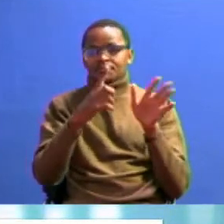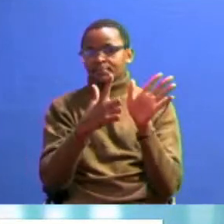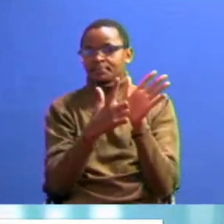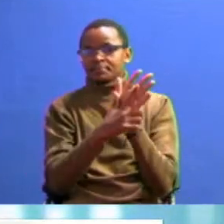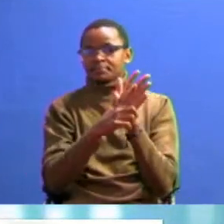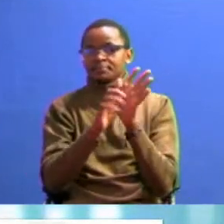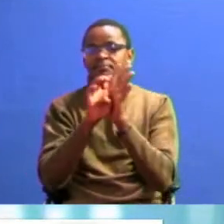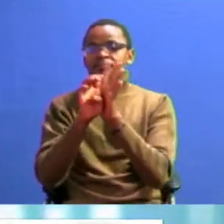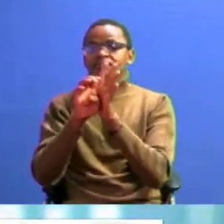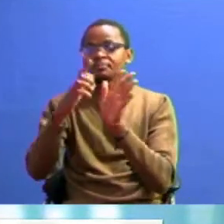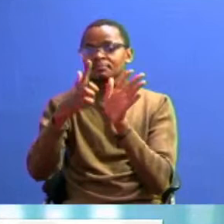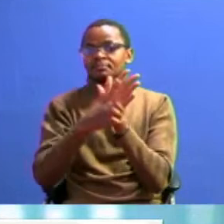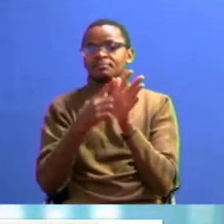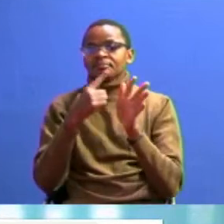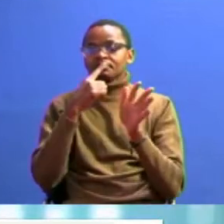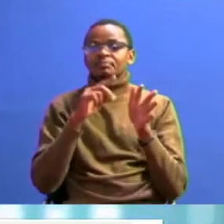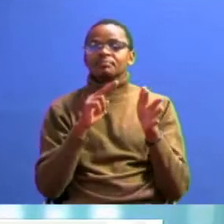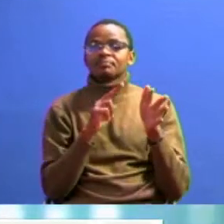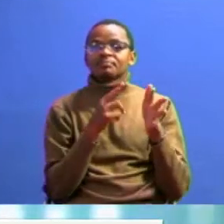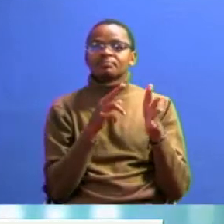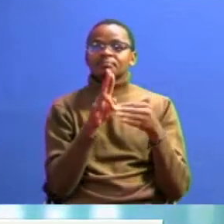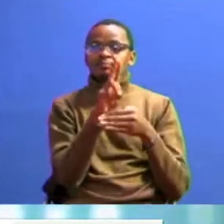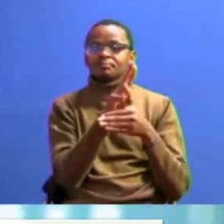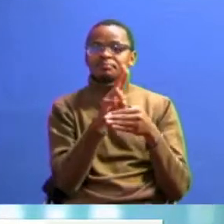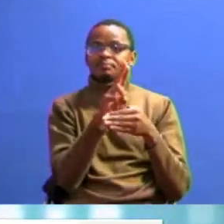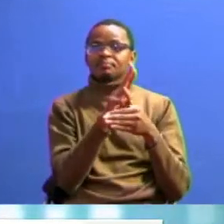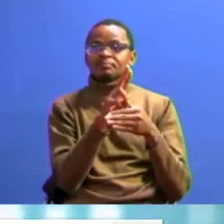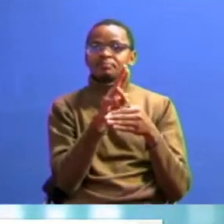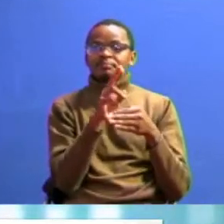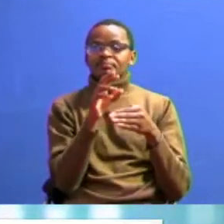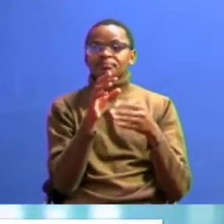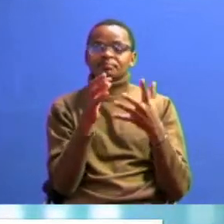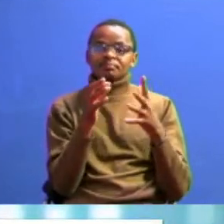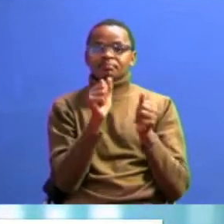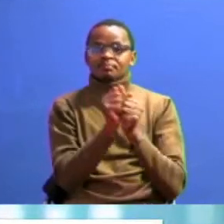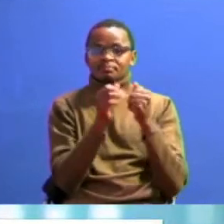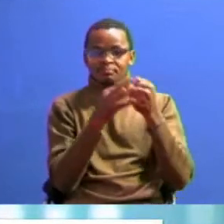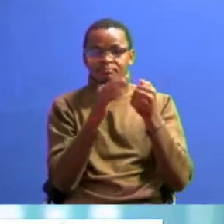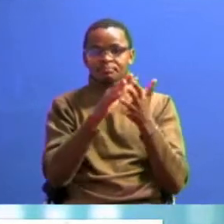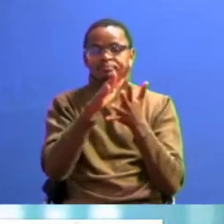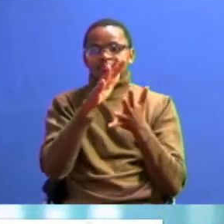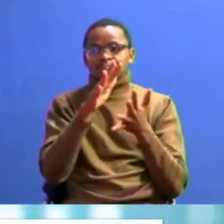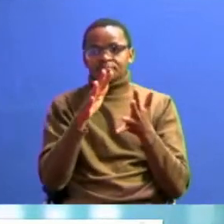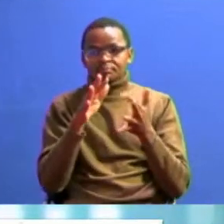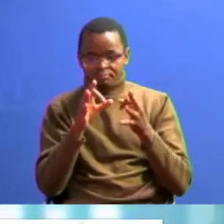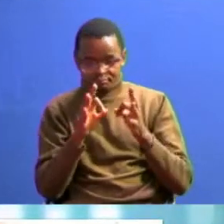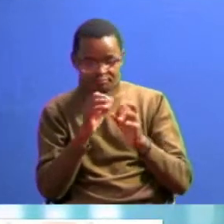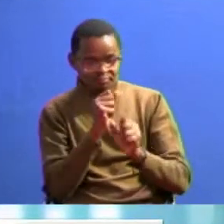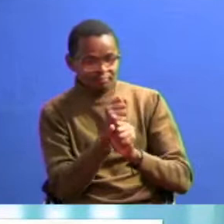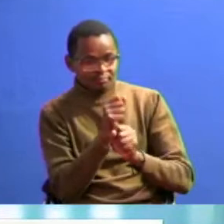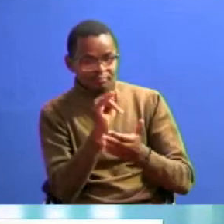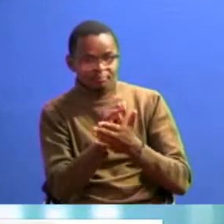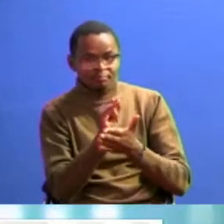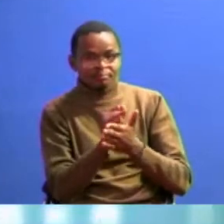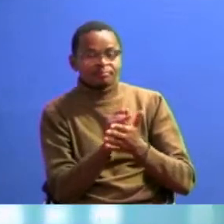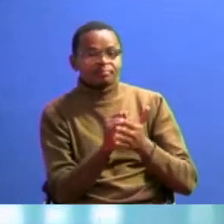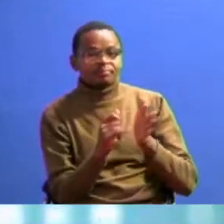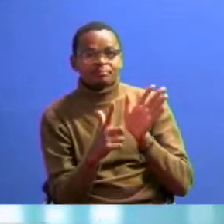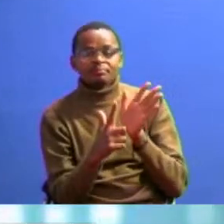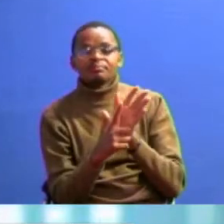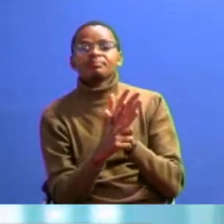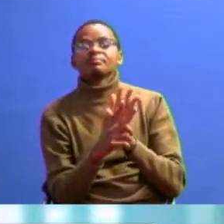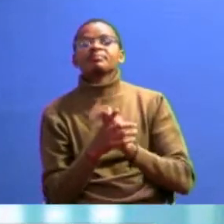for example, the law tells us you can use alcohol if you're 18 years and above. So, provided you're doing that, you're within the law. But here is the